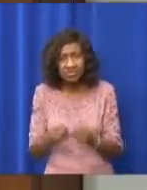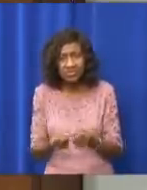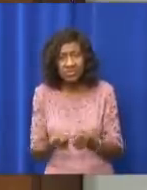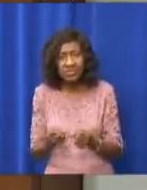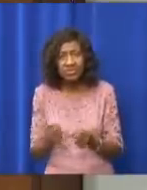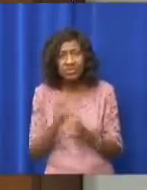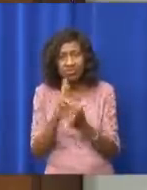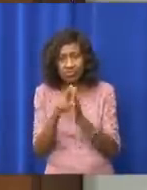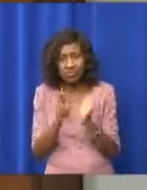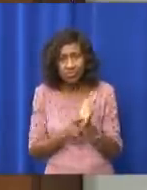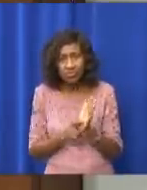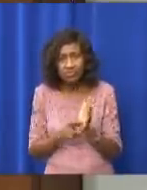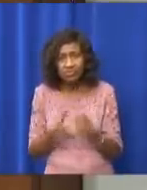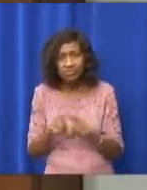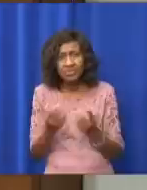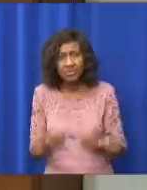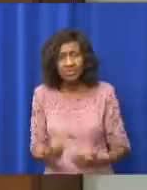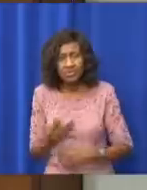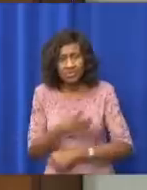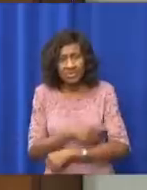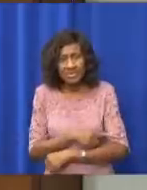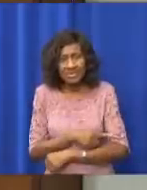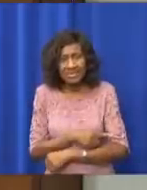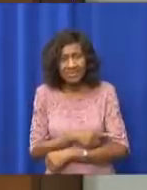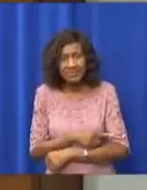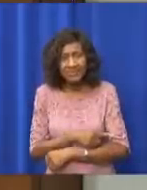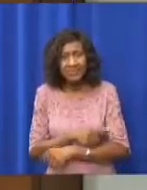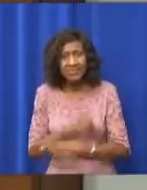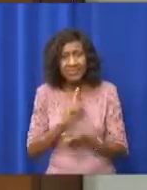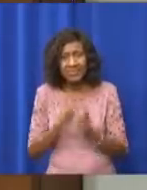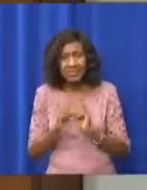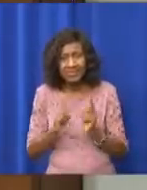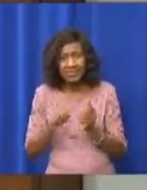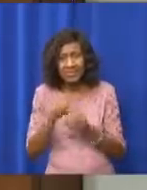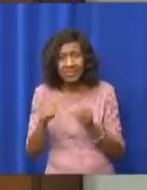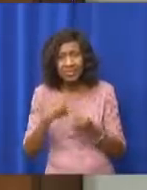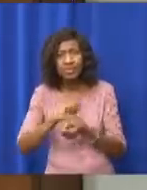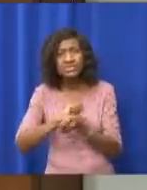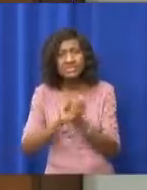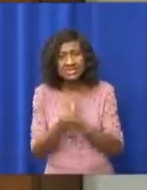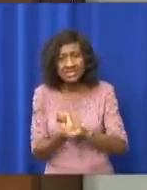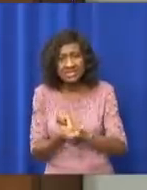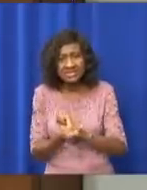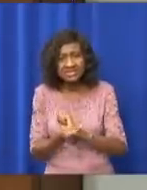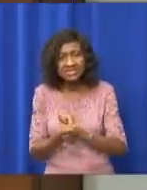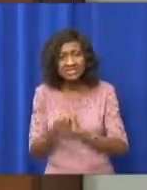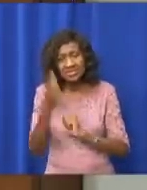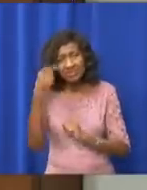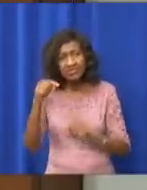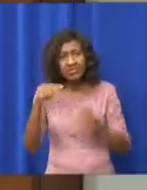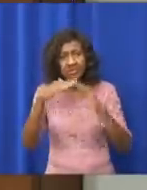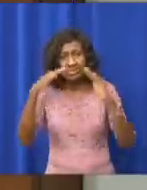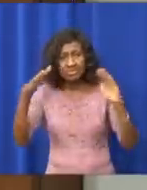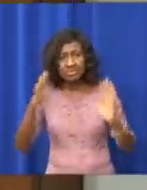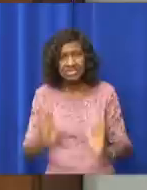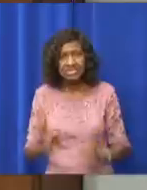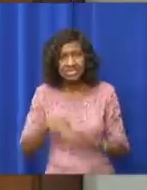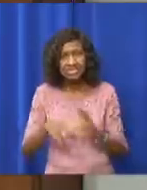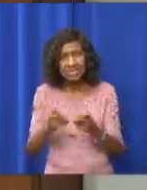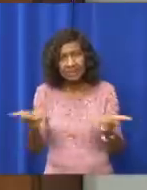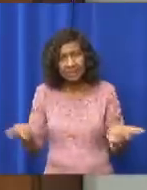But I think today the time would be better spent dealing with changes that will take place in shelter in place and hard